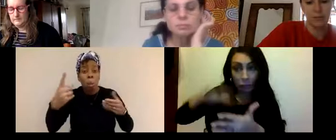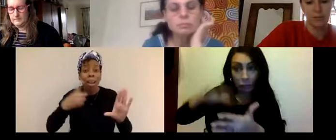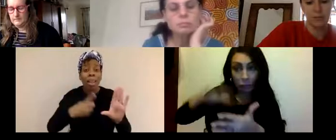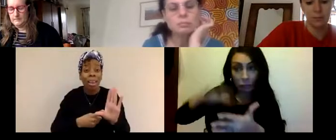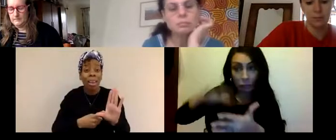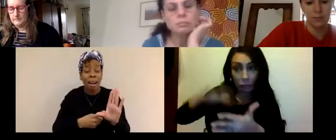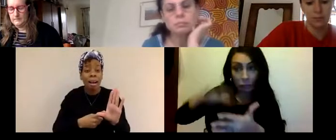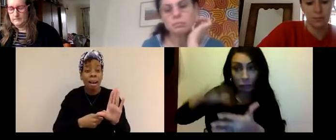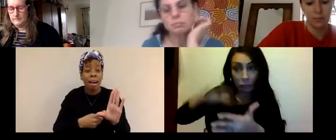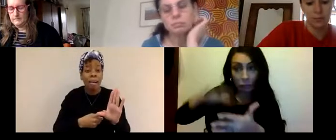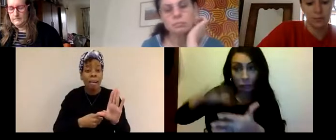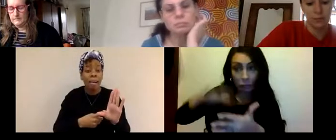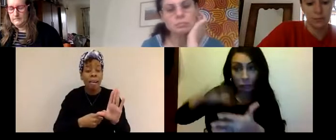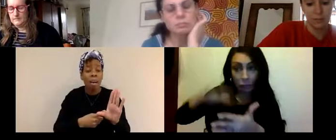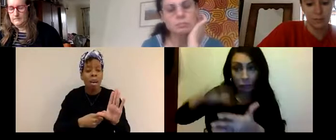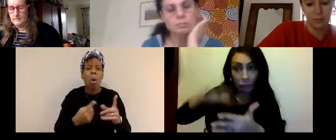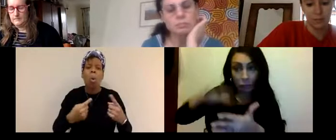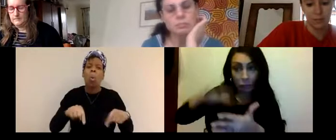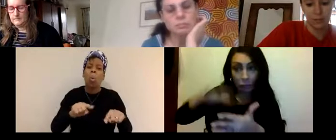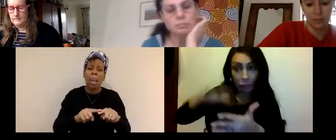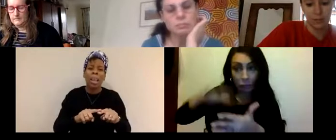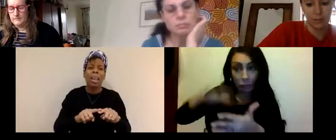in that we've got an intense